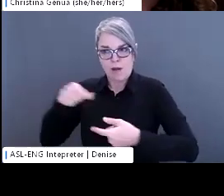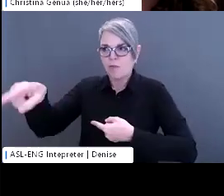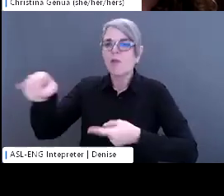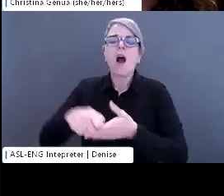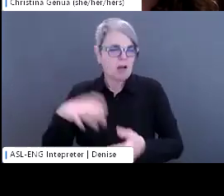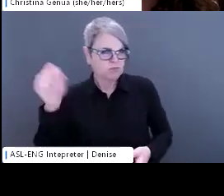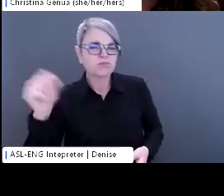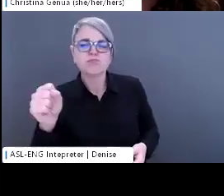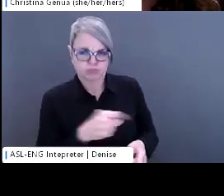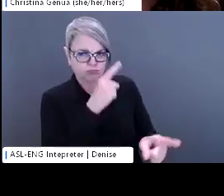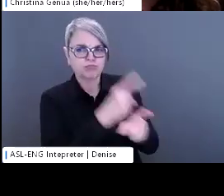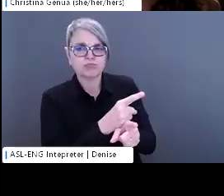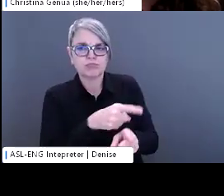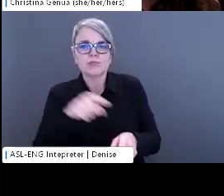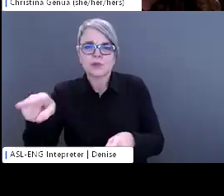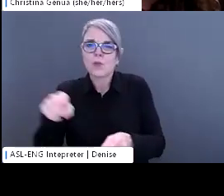bank account.